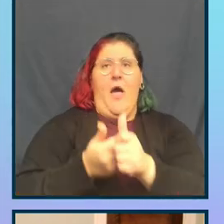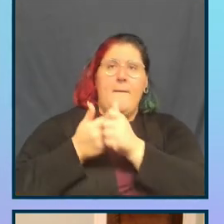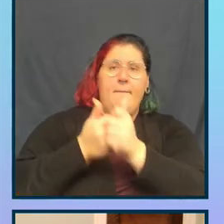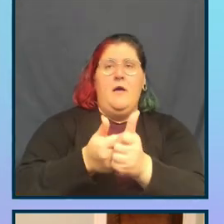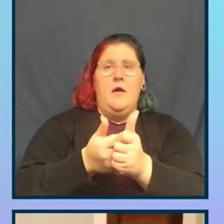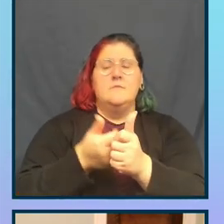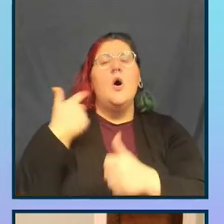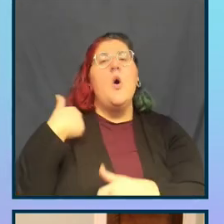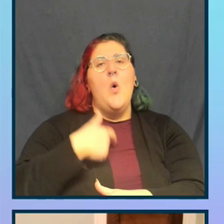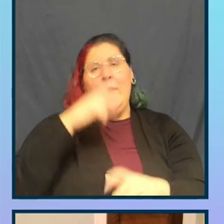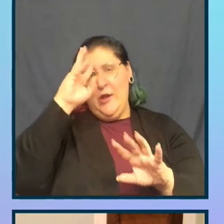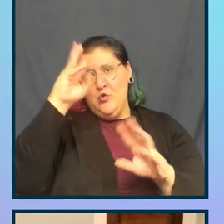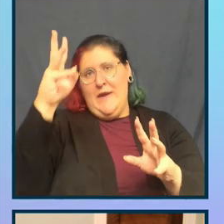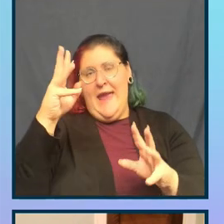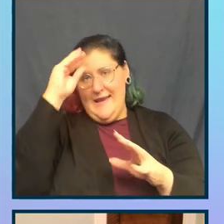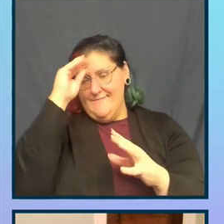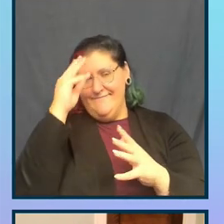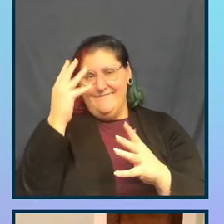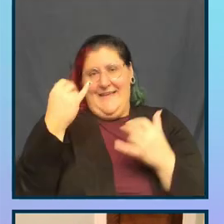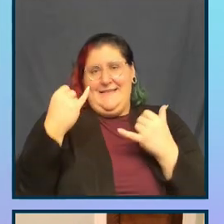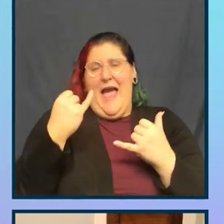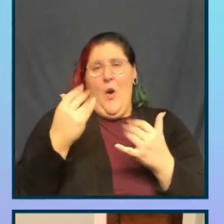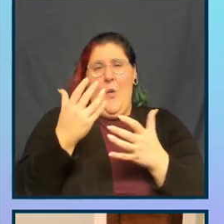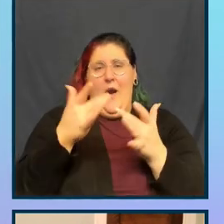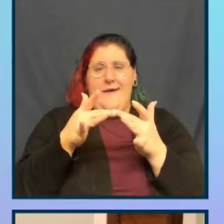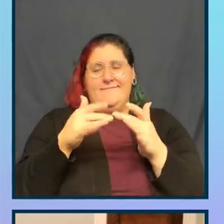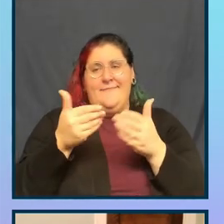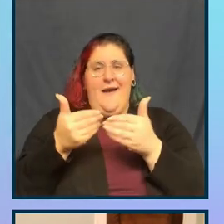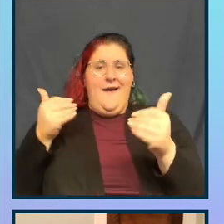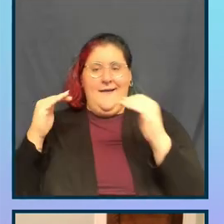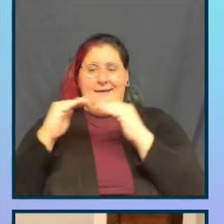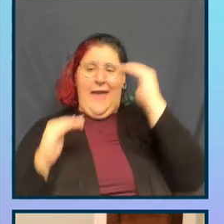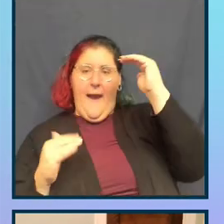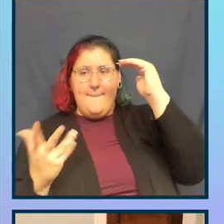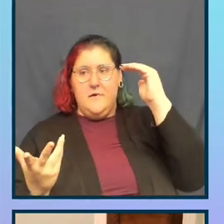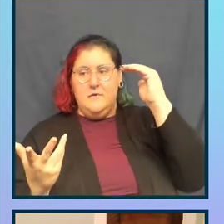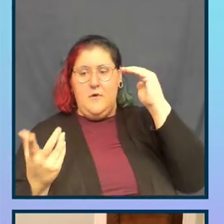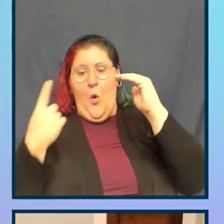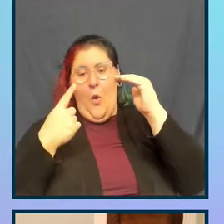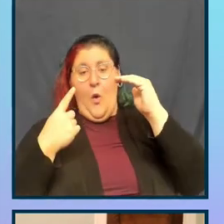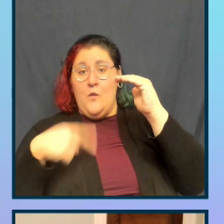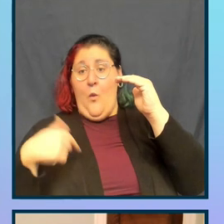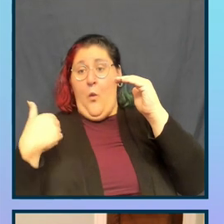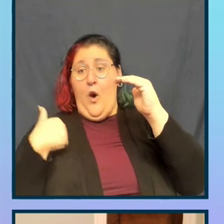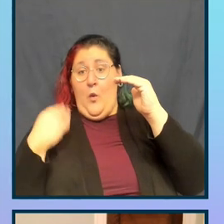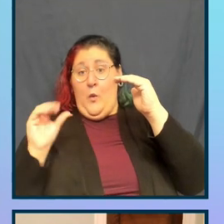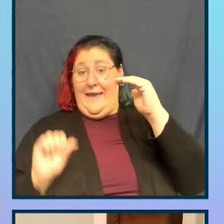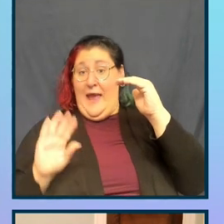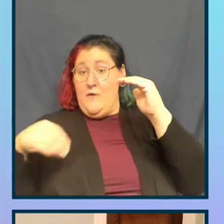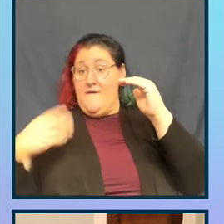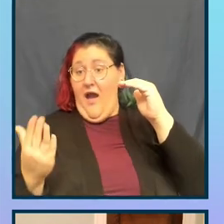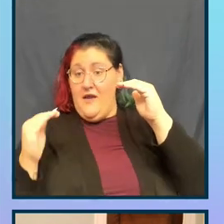gap between the semantics that HTML markup can provide and what developers and users need in a more complex